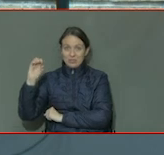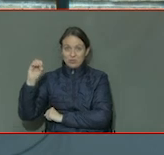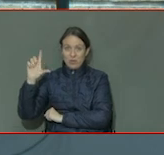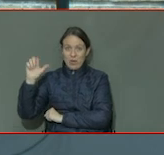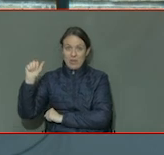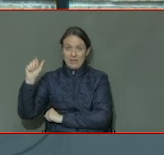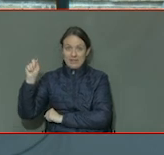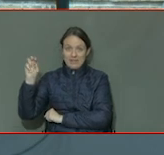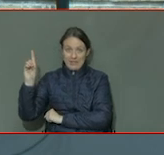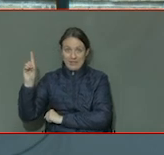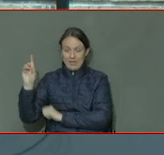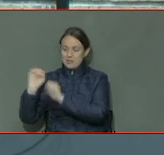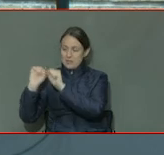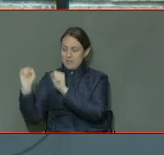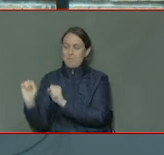transfer